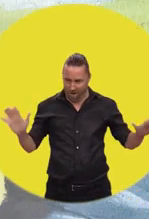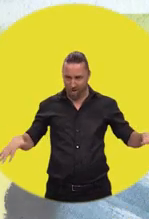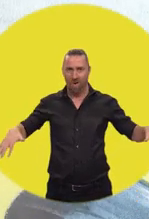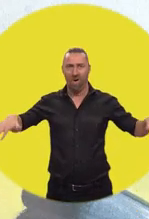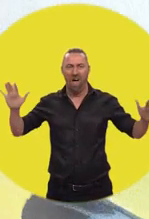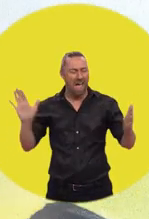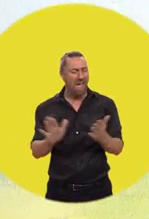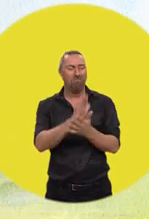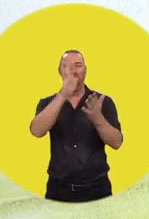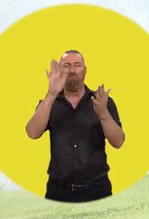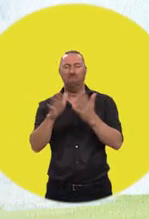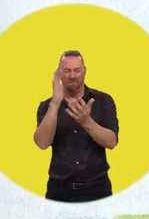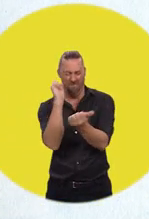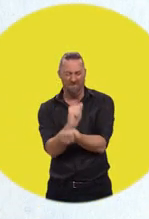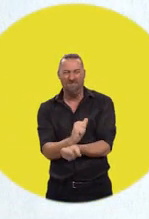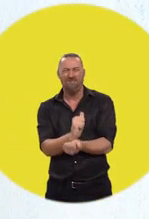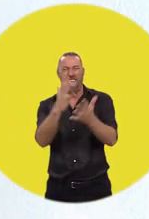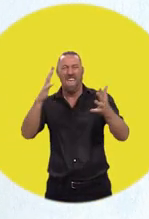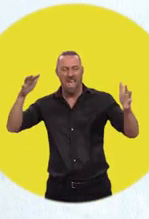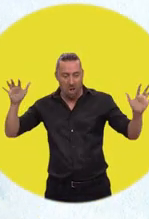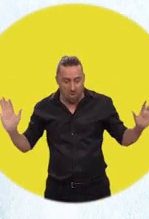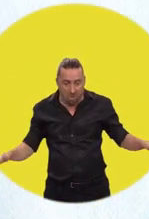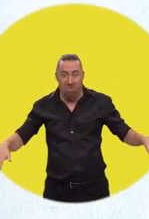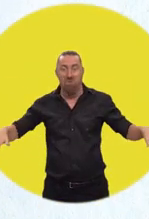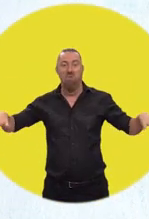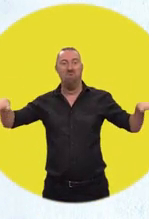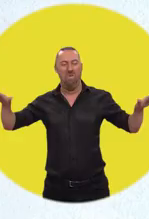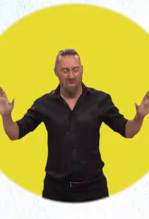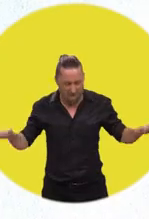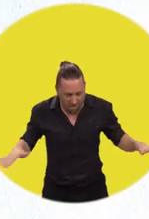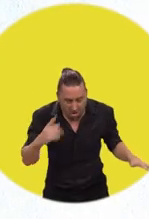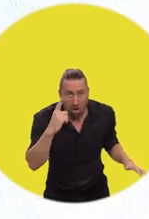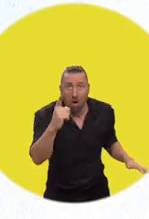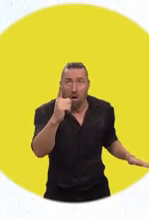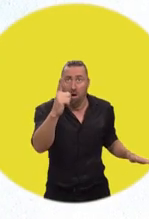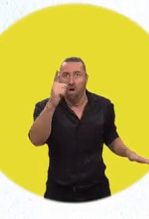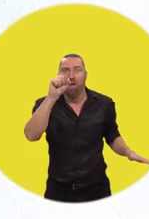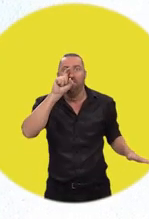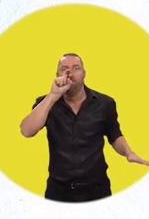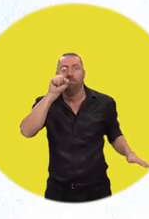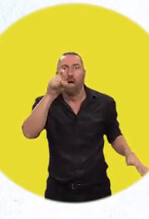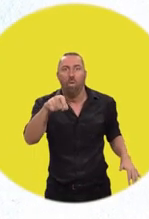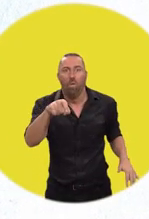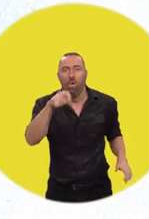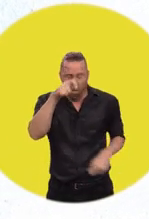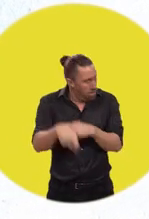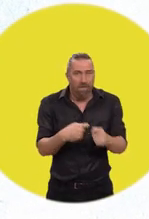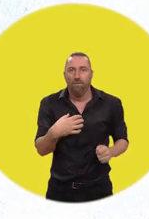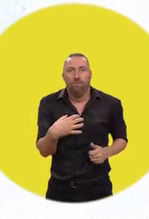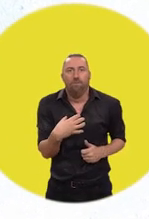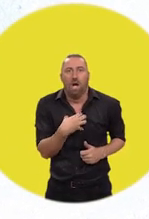free. But once she flew away and she saw the terrifying falcon, she